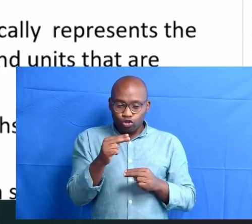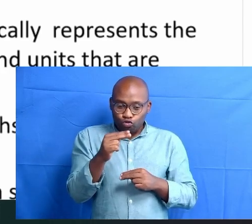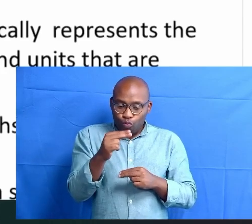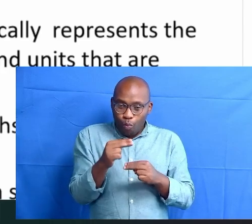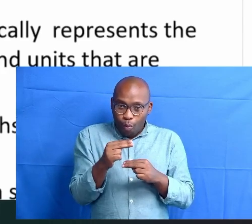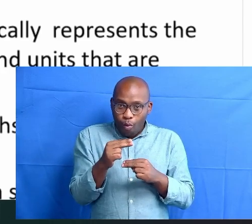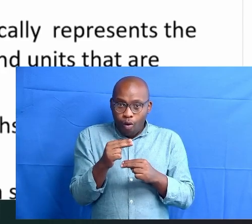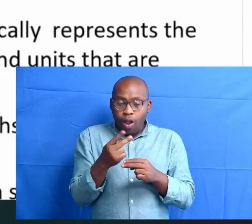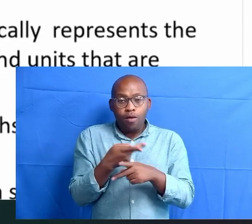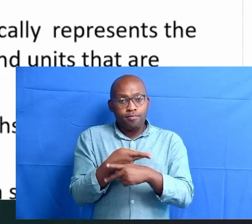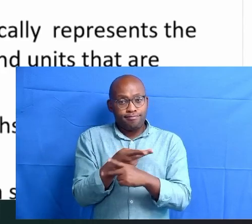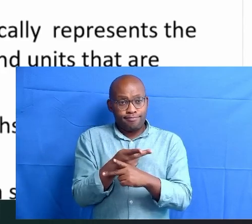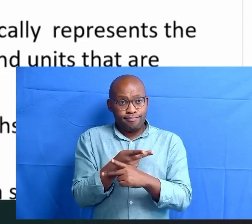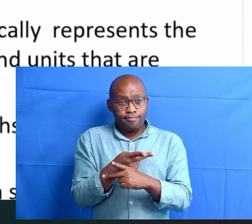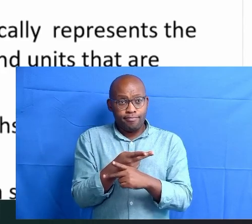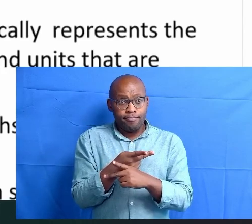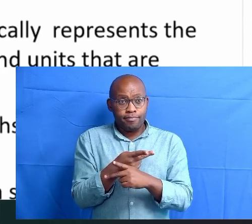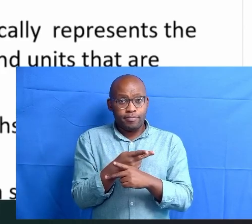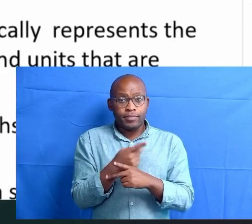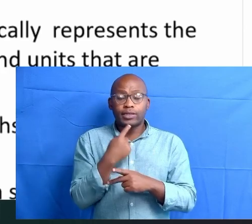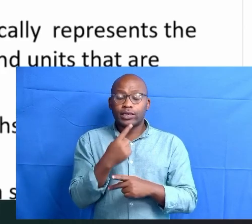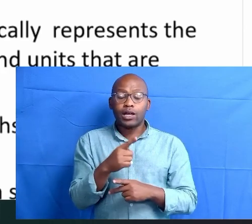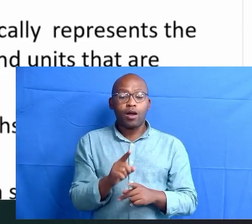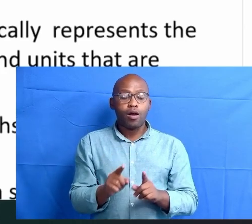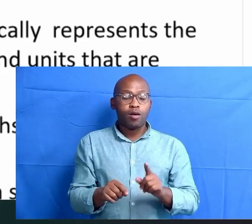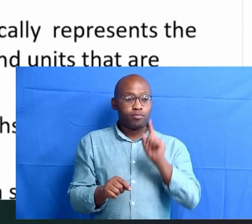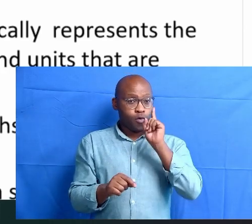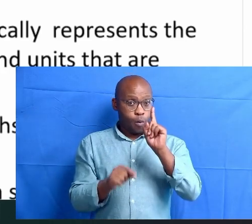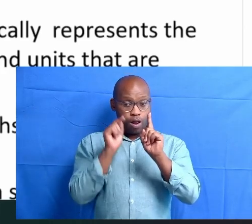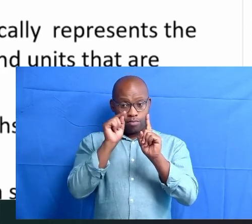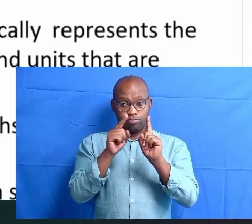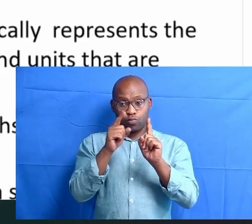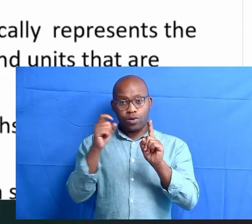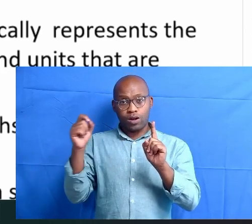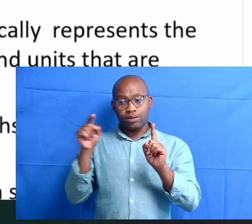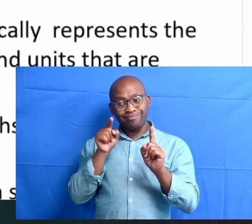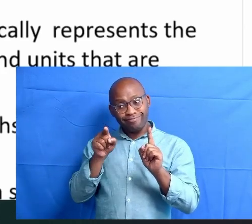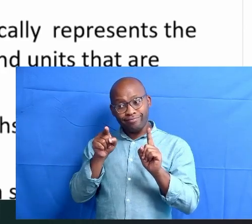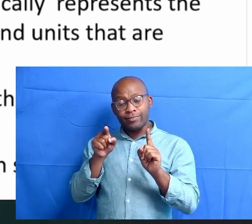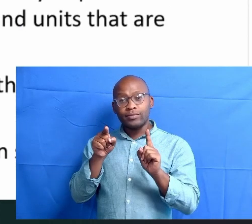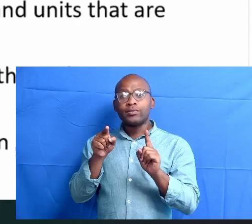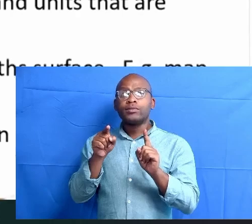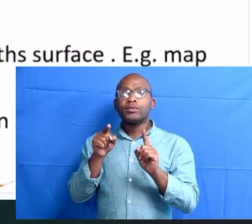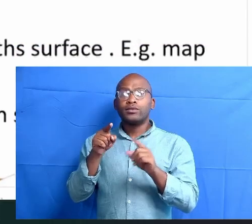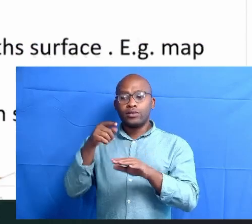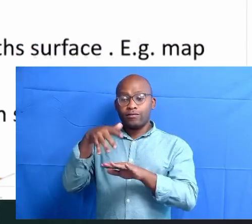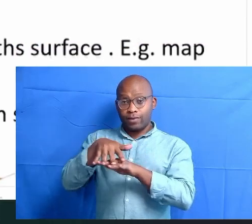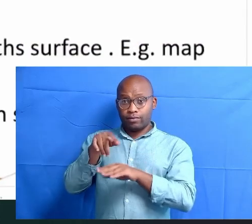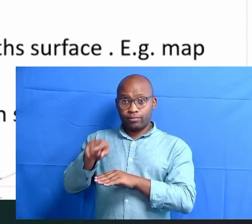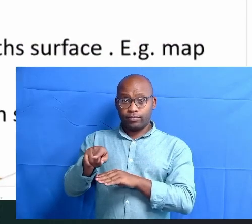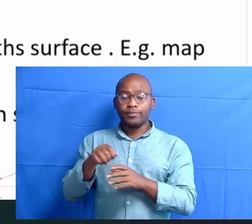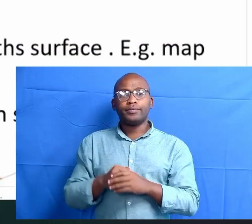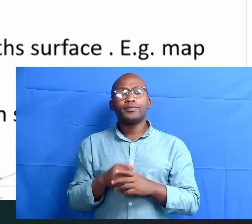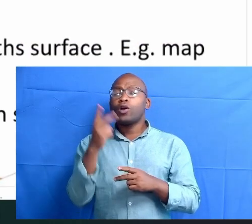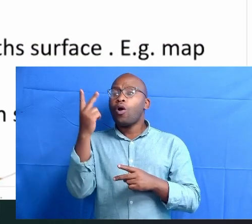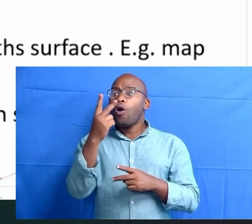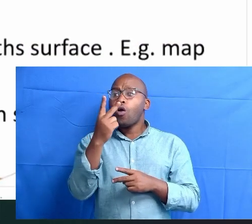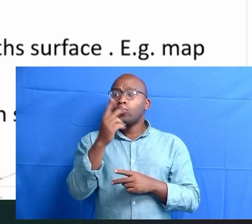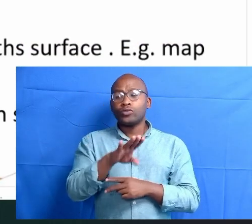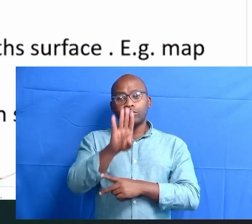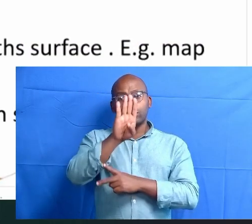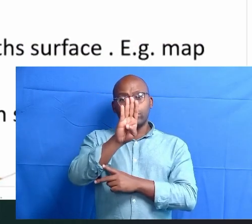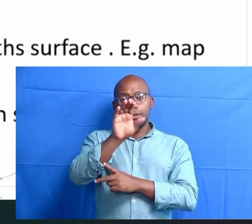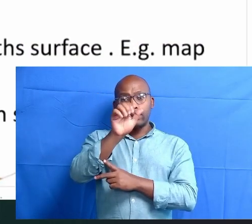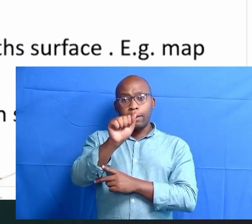e.g. 1:100, where 100 is a scale factor. The bar scale, also known